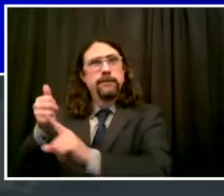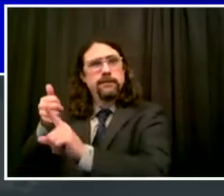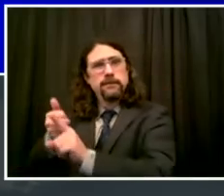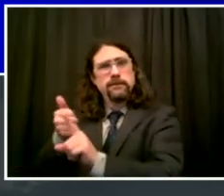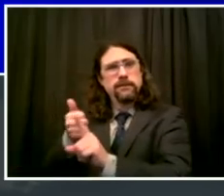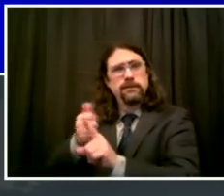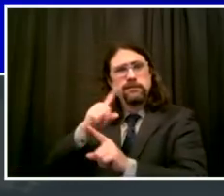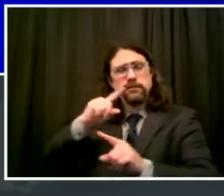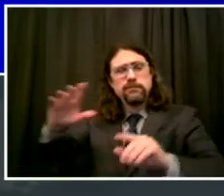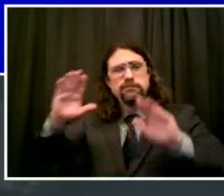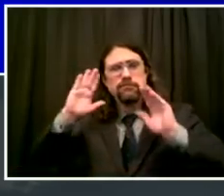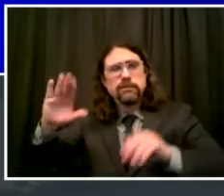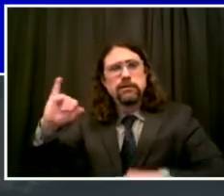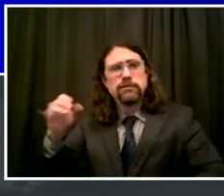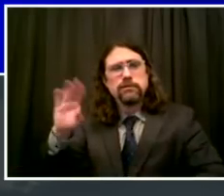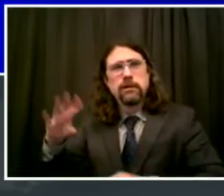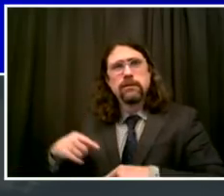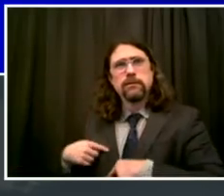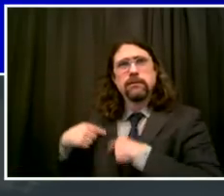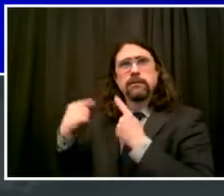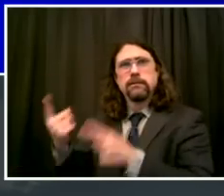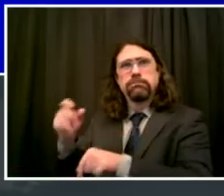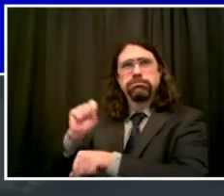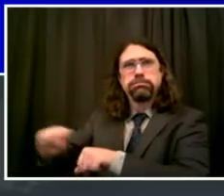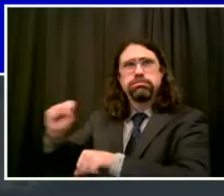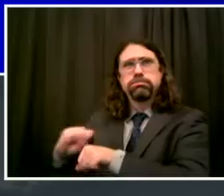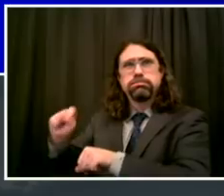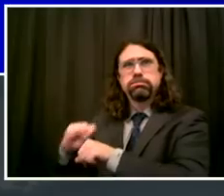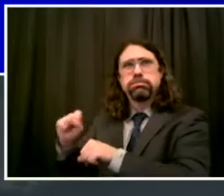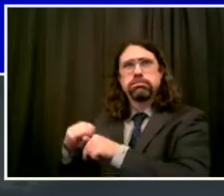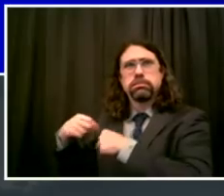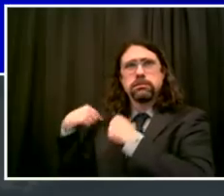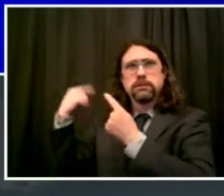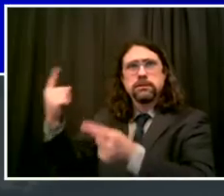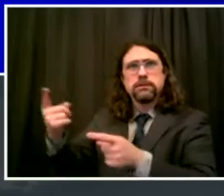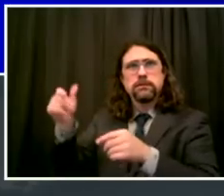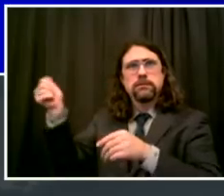expand MWBE contracts coming from the city.